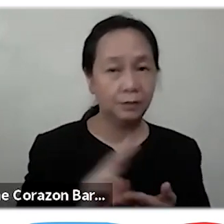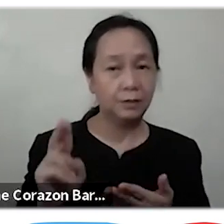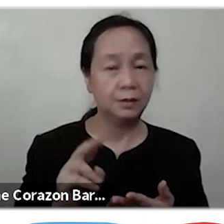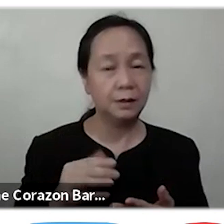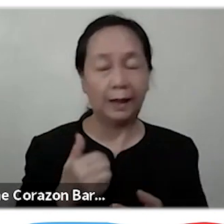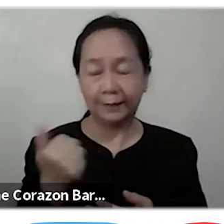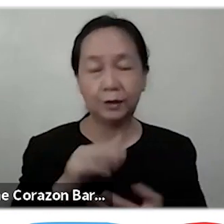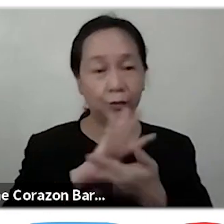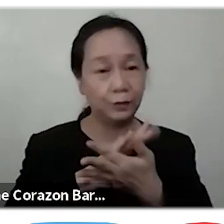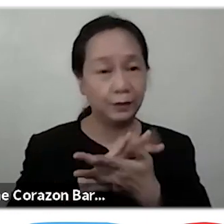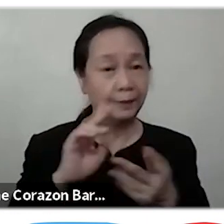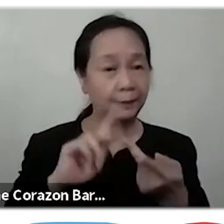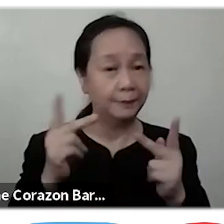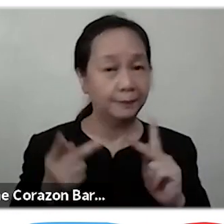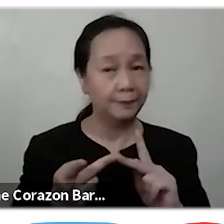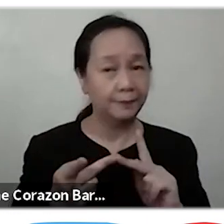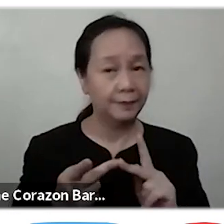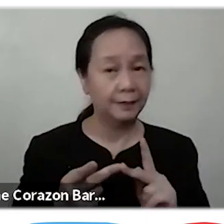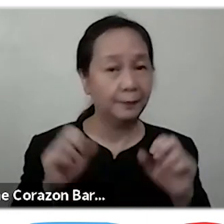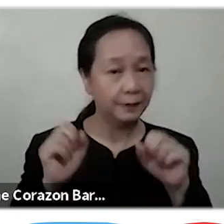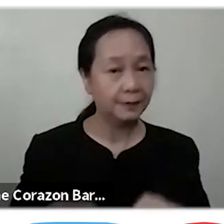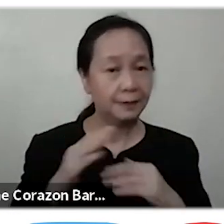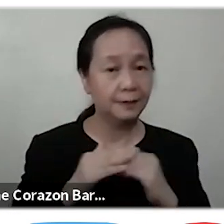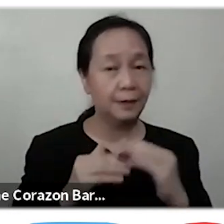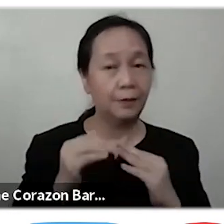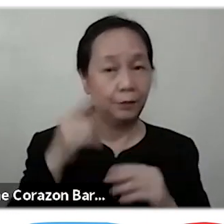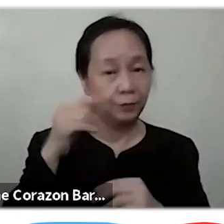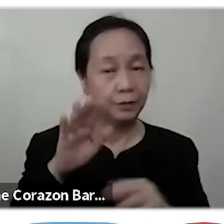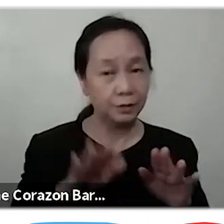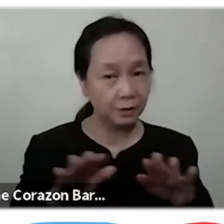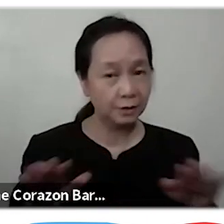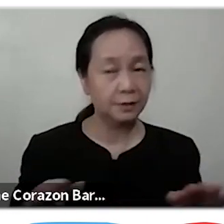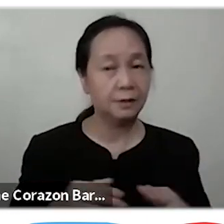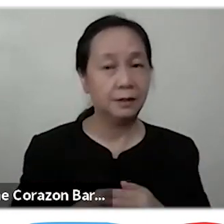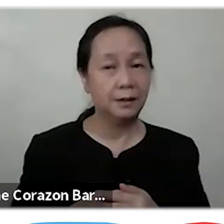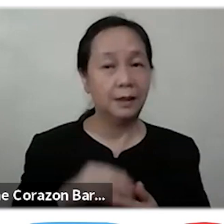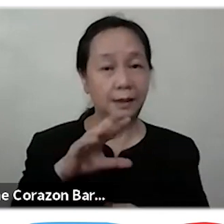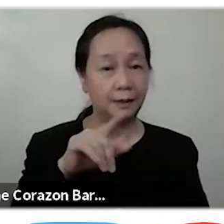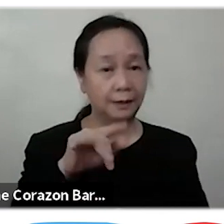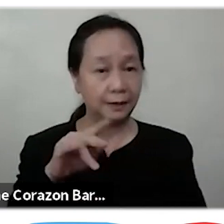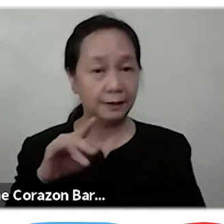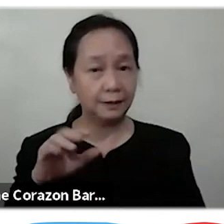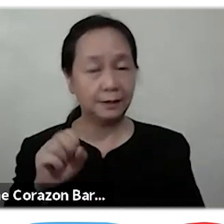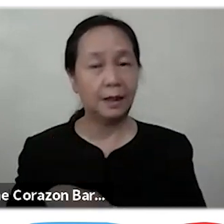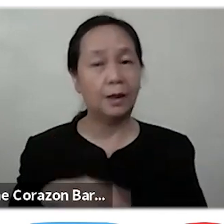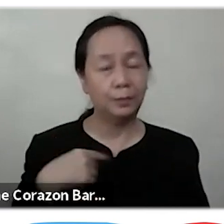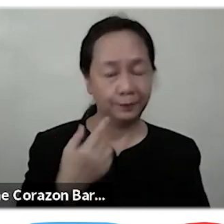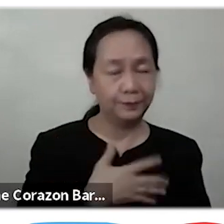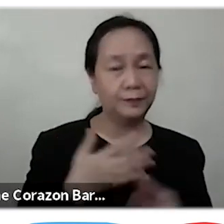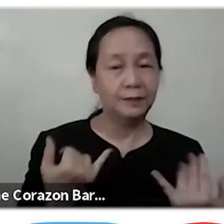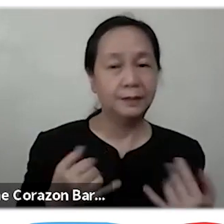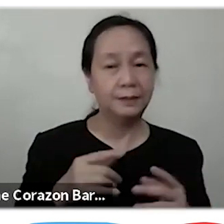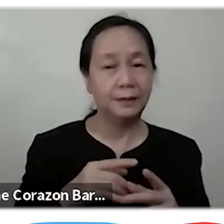19 partners, facilitate the capacity building for children and data analysis. And we were also trained how to